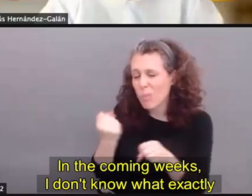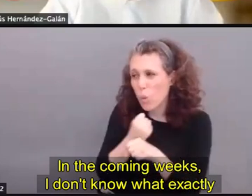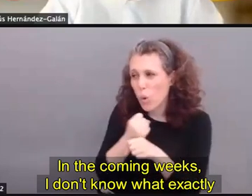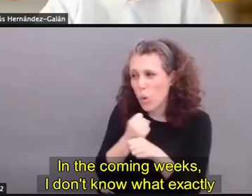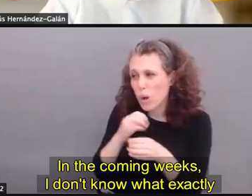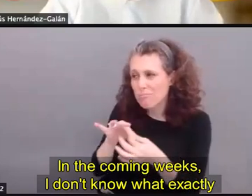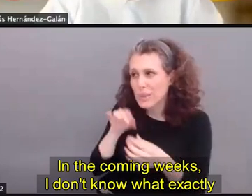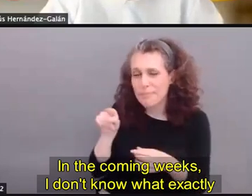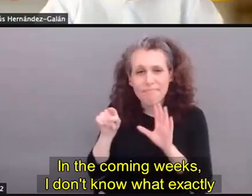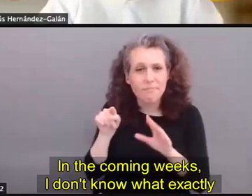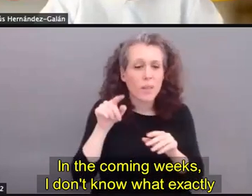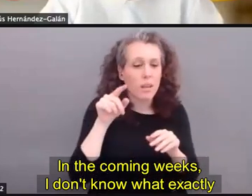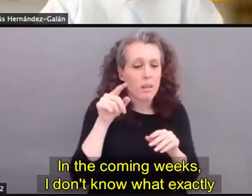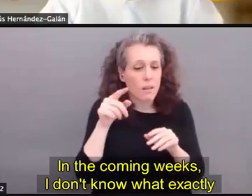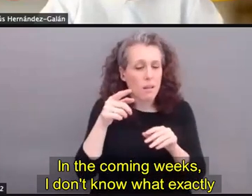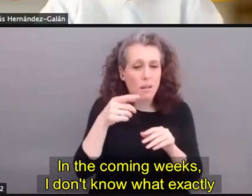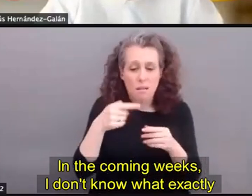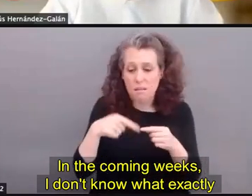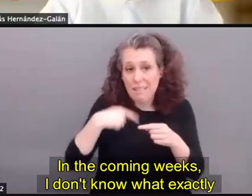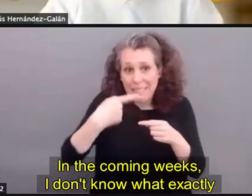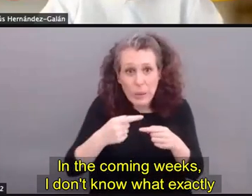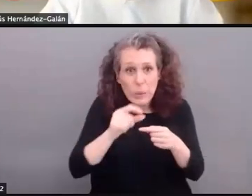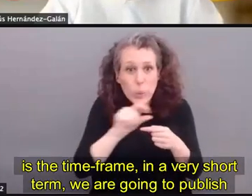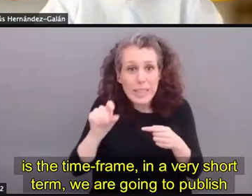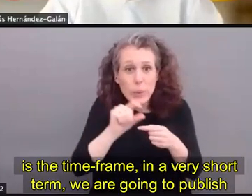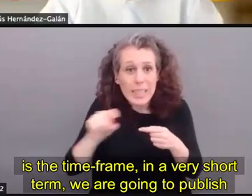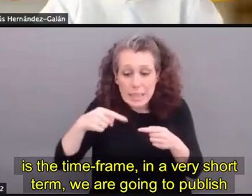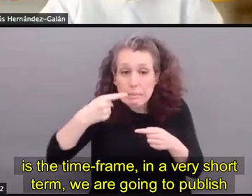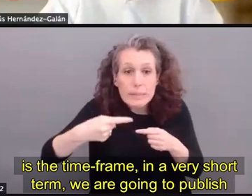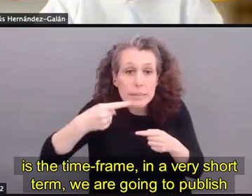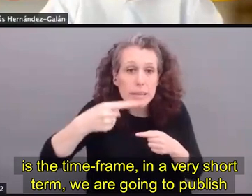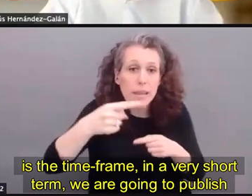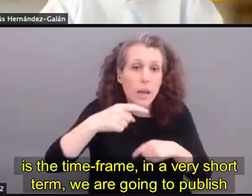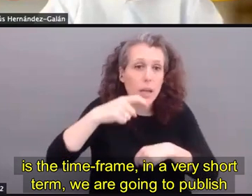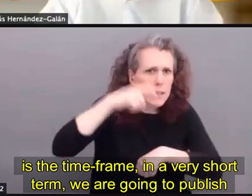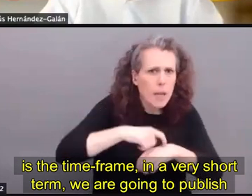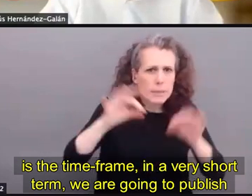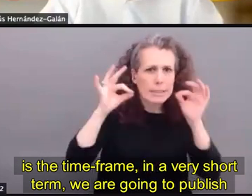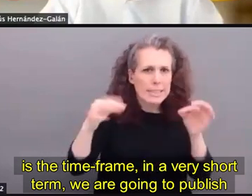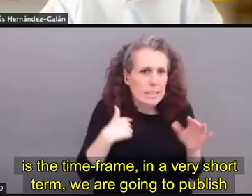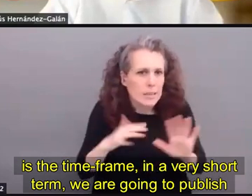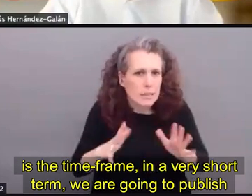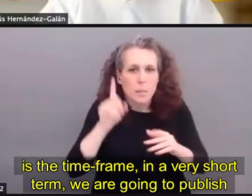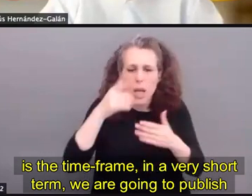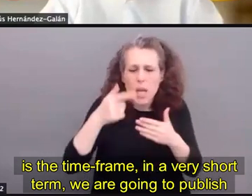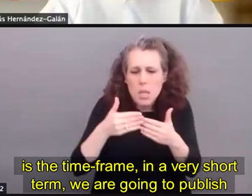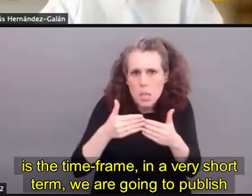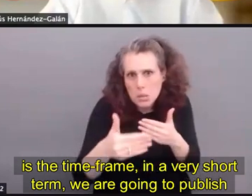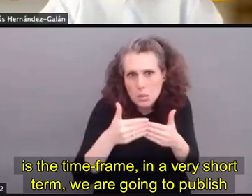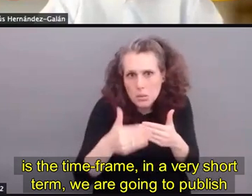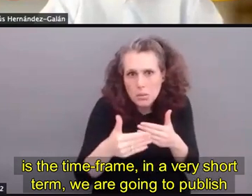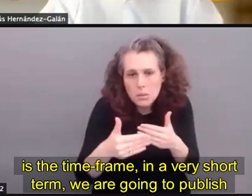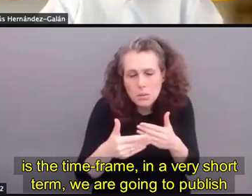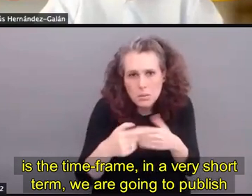the coming weeks, I don't know what exactly is the time frame, but in the very short term, we